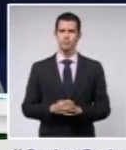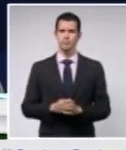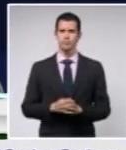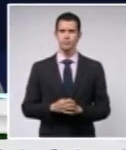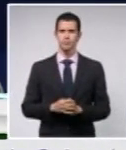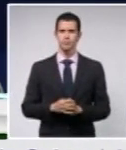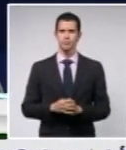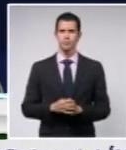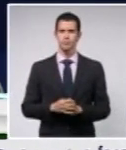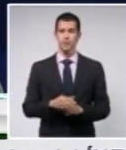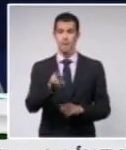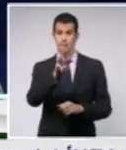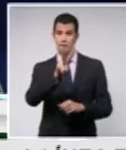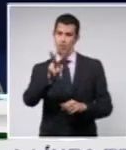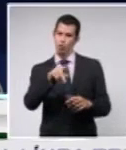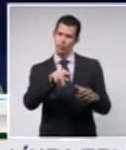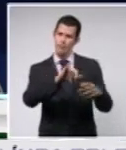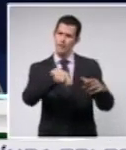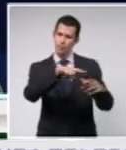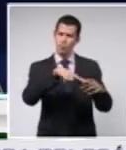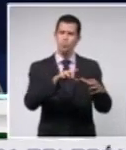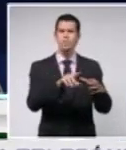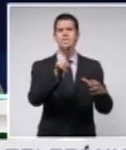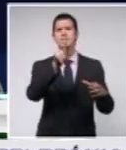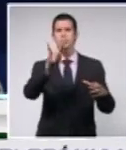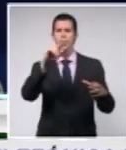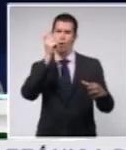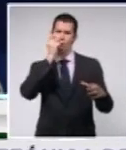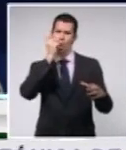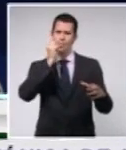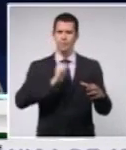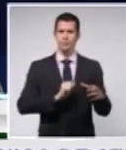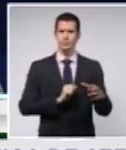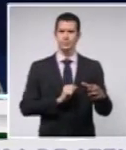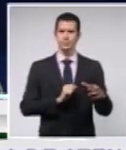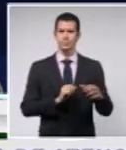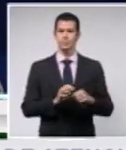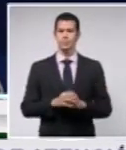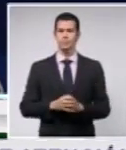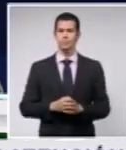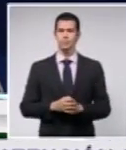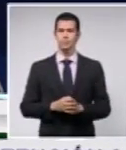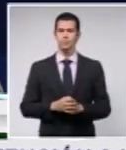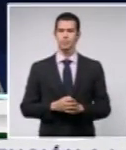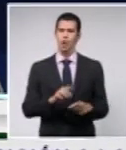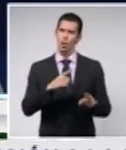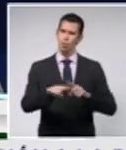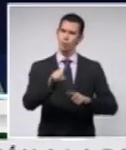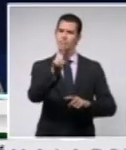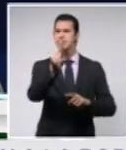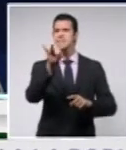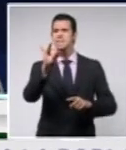52.7% of the 36 cases yesterday were asymptomatic at the time of testing.